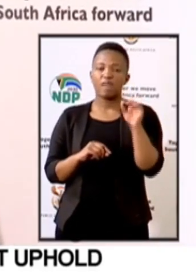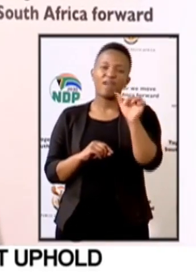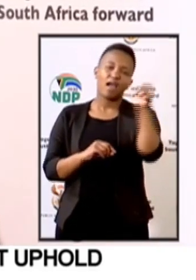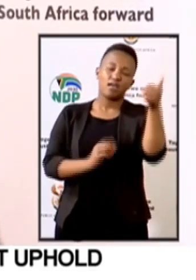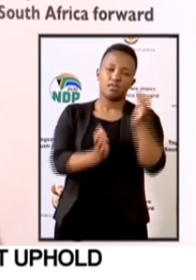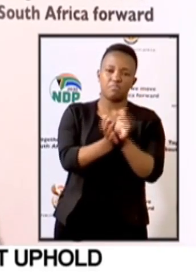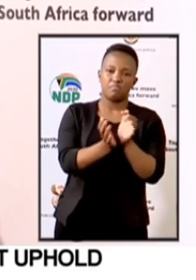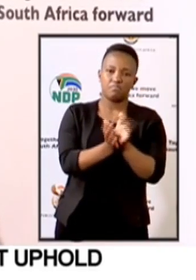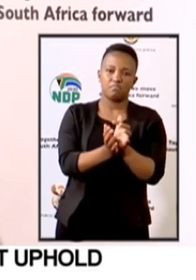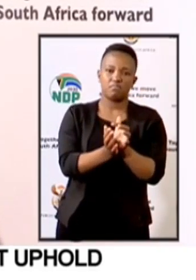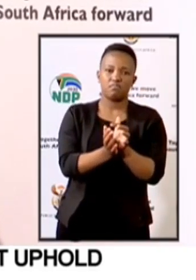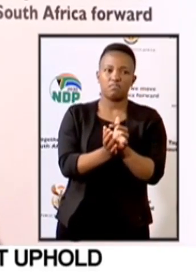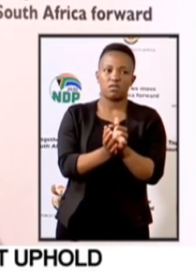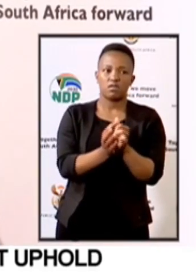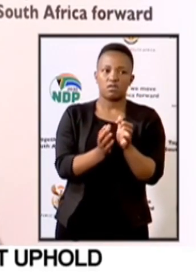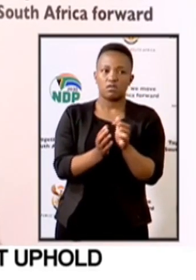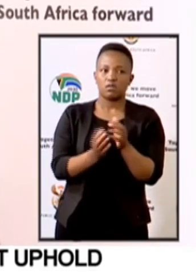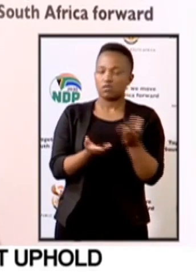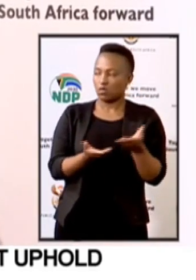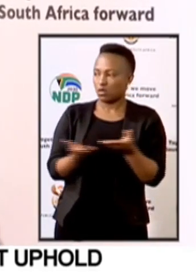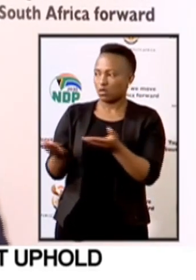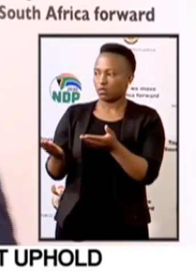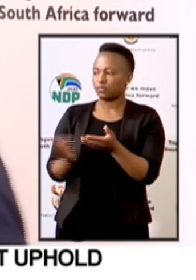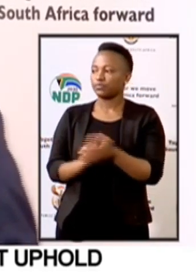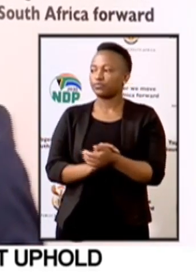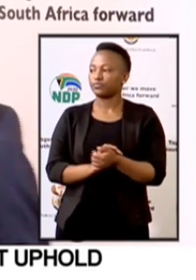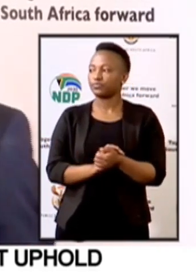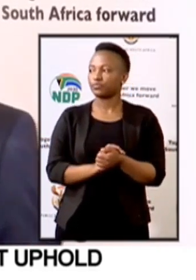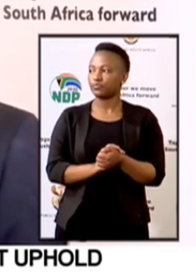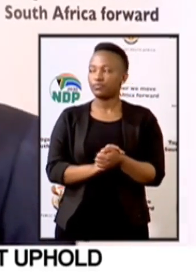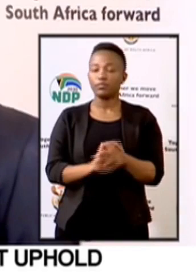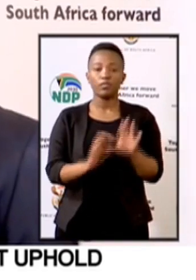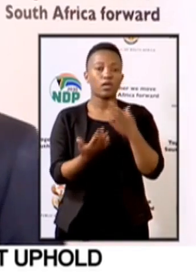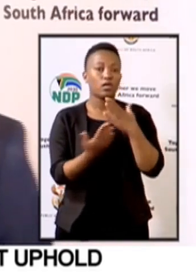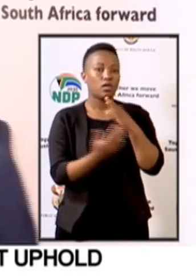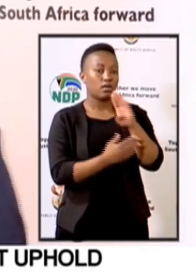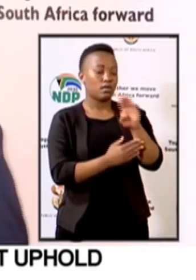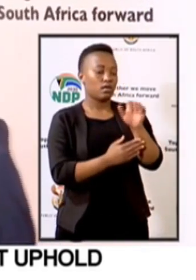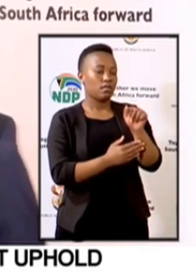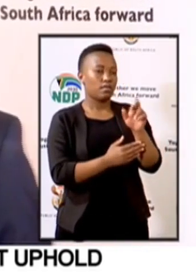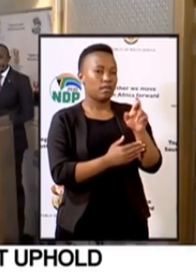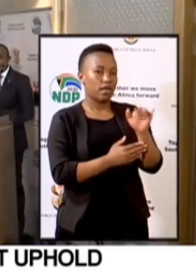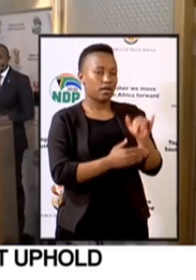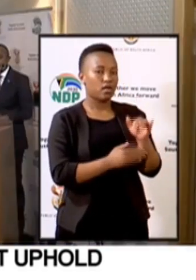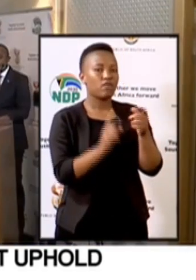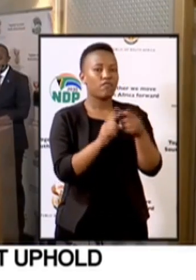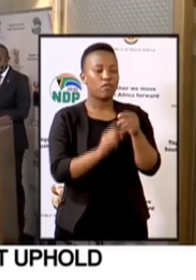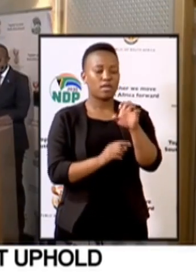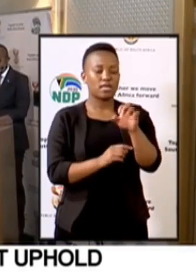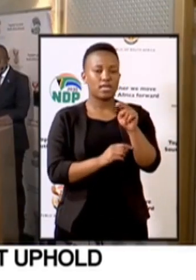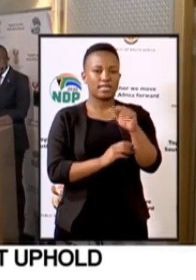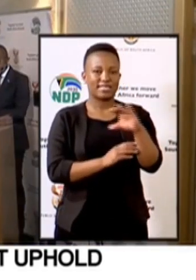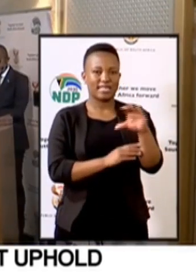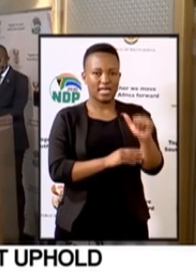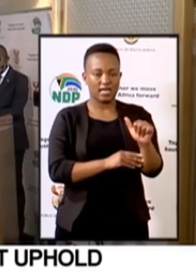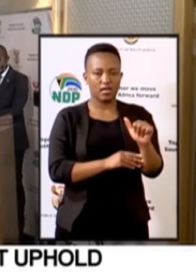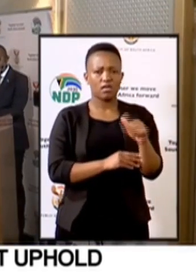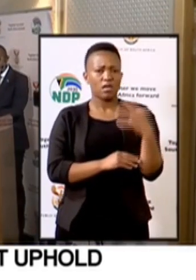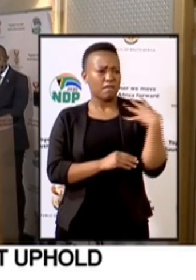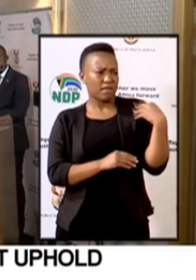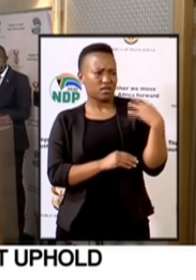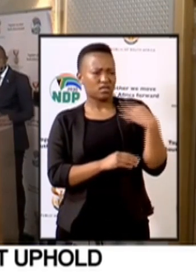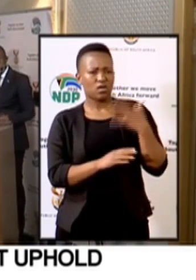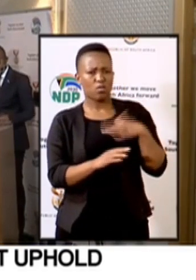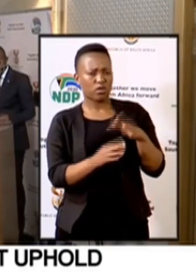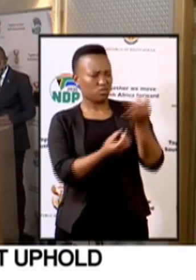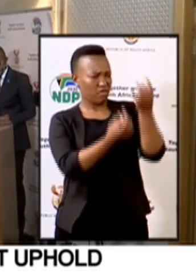commitment. Okay, go ahead, Barry. Thank you. It's Barry Bateman from ENCA again. Minister, are you able to just give me a